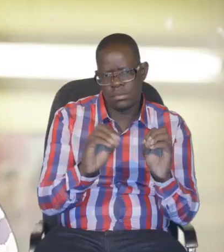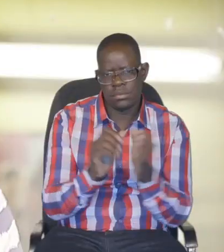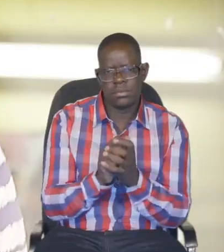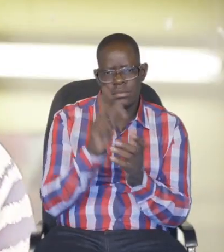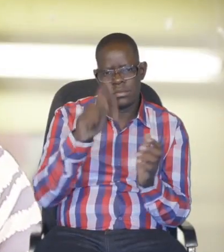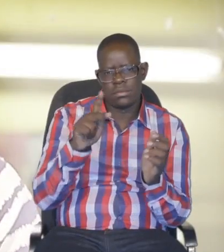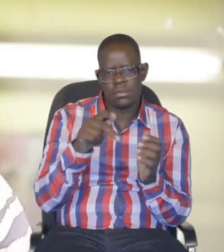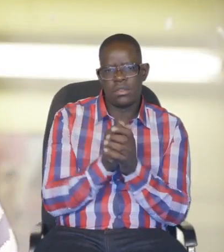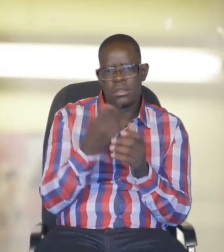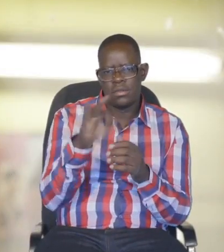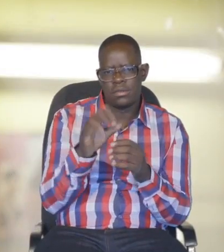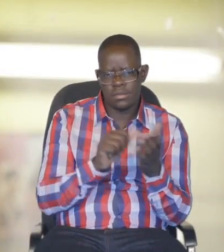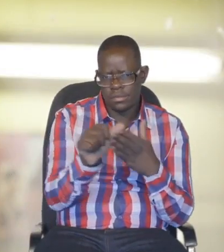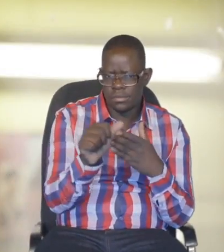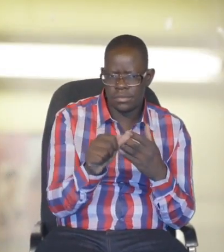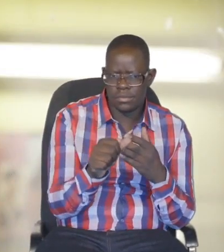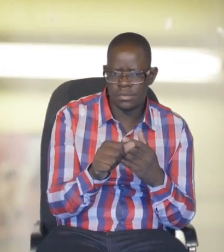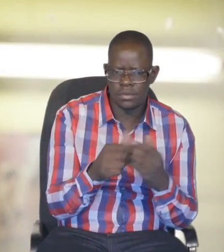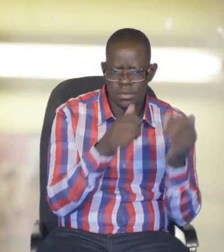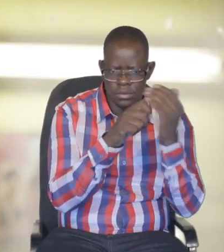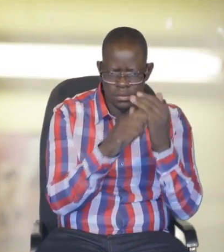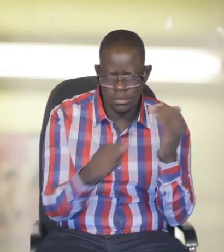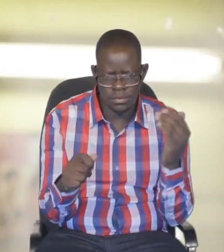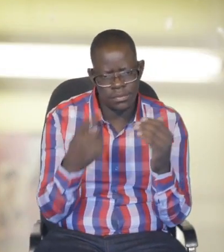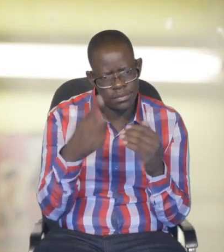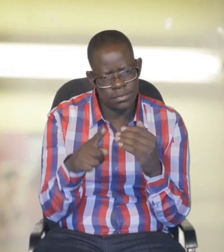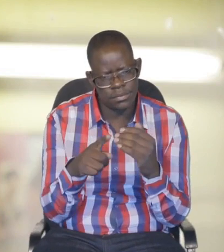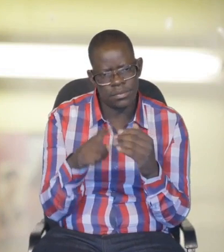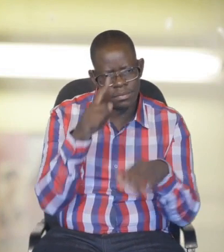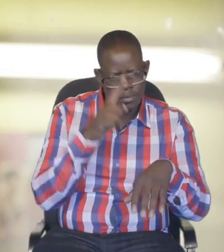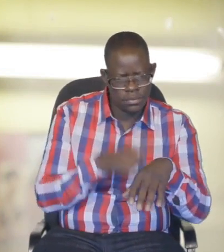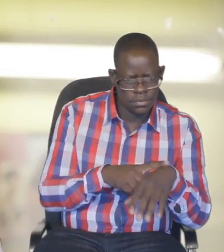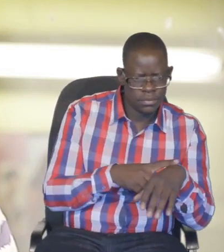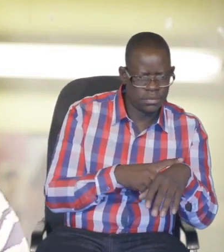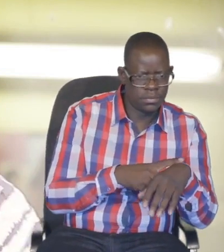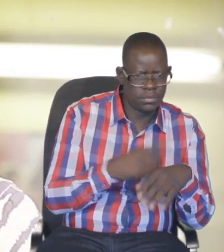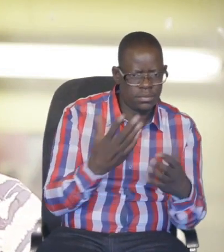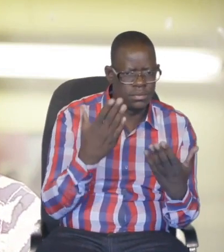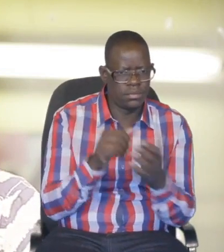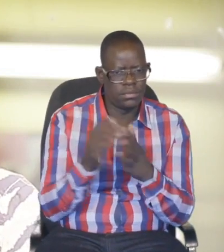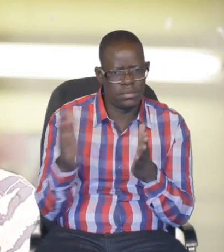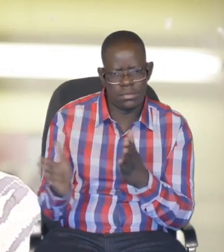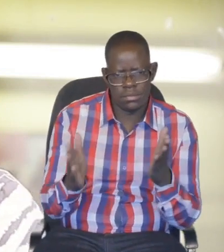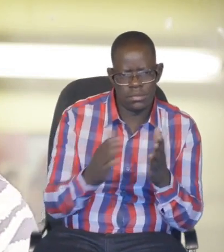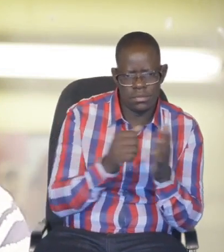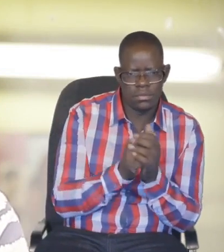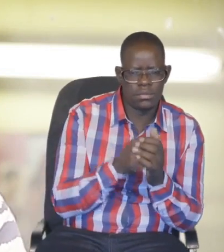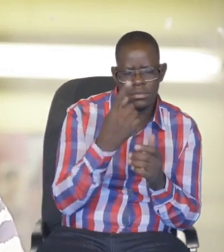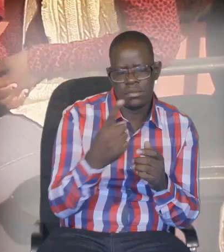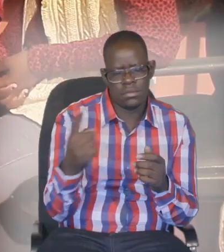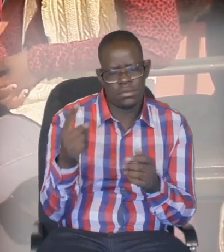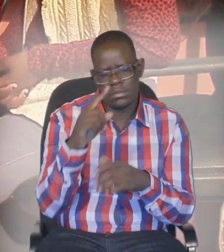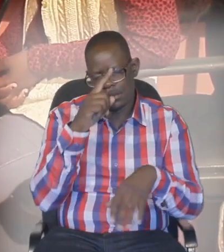again. You can even give a discount to your debtors that pay on time. Maybe that will encourage them to pay on a regular